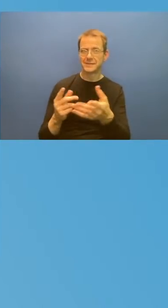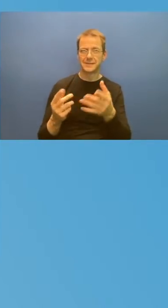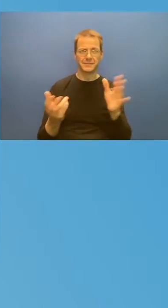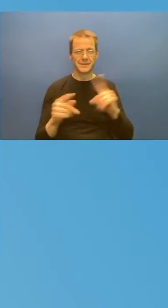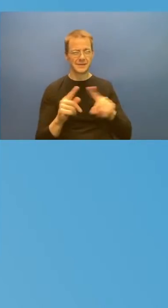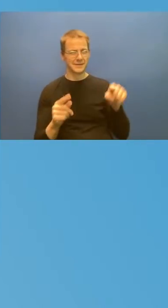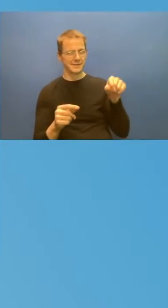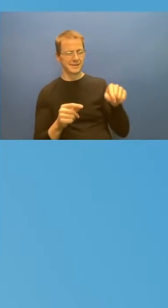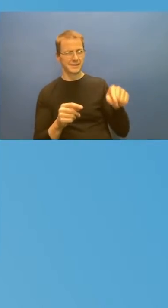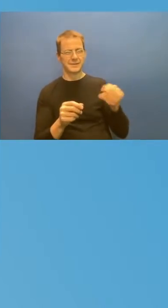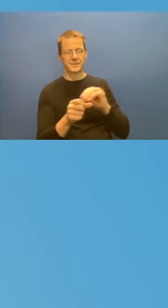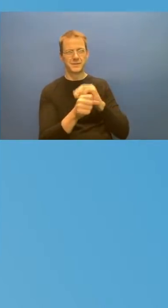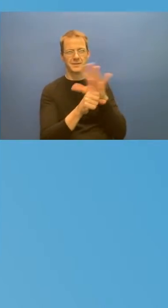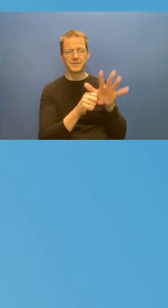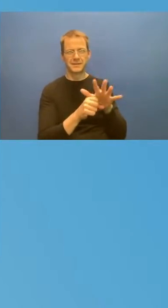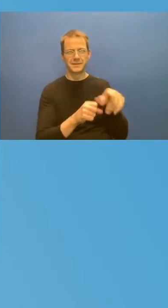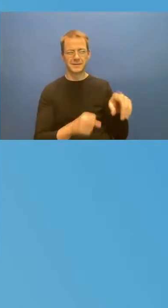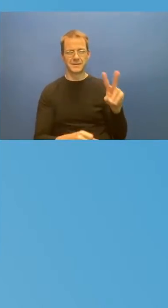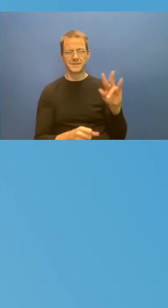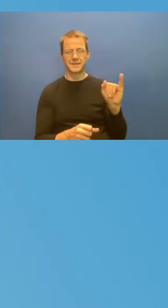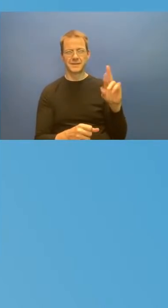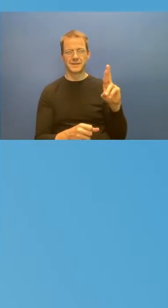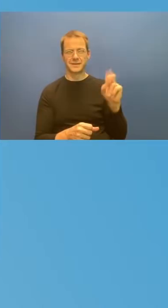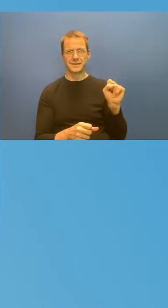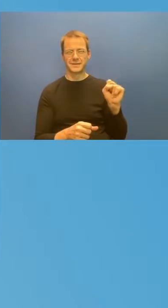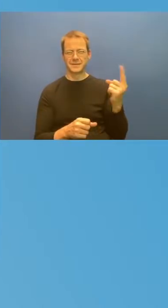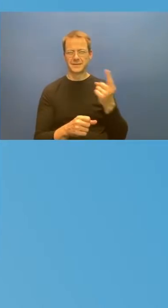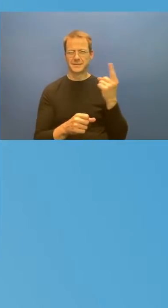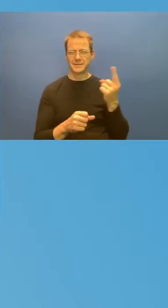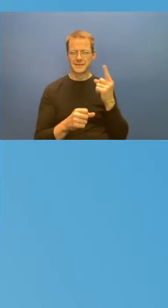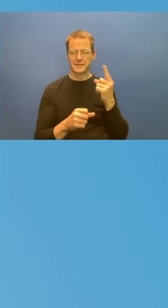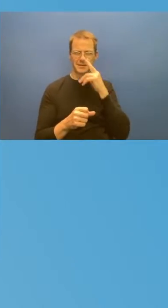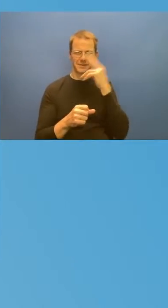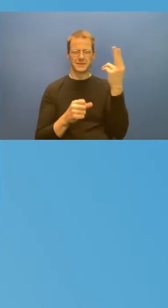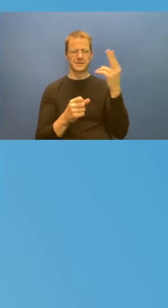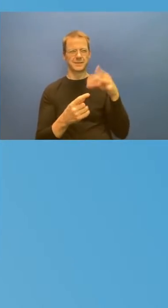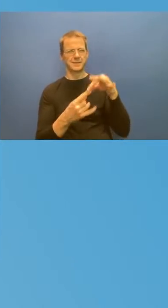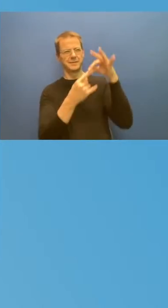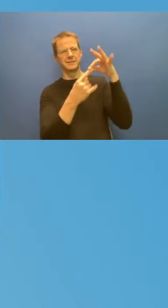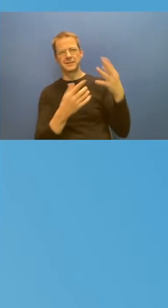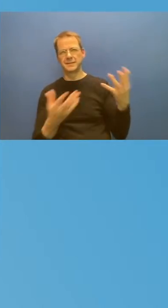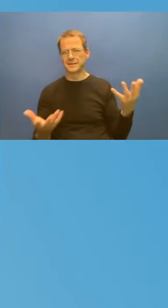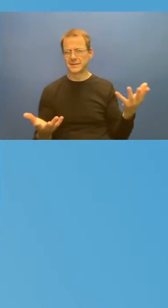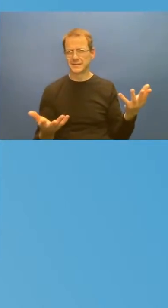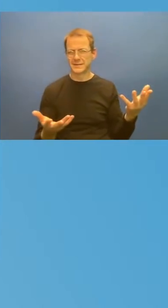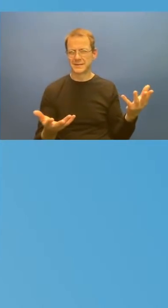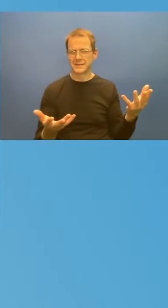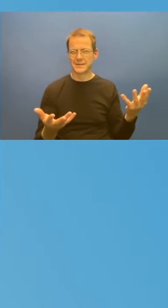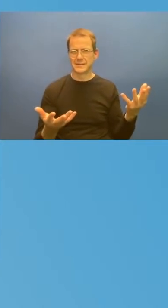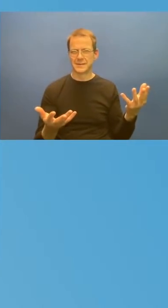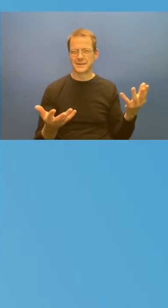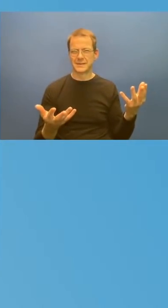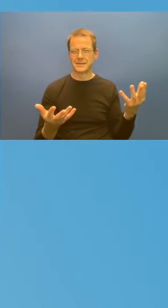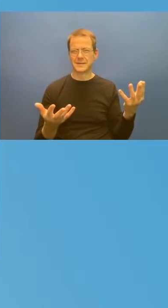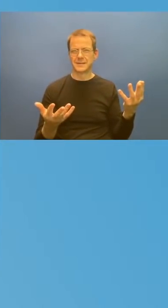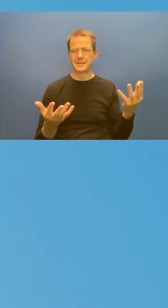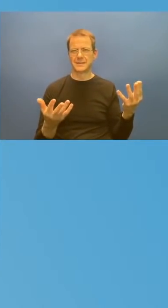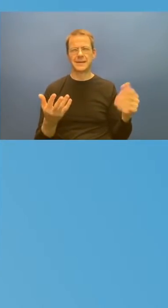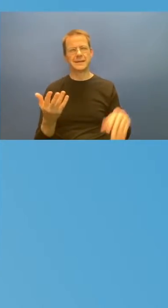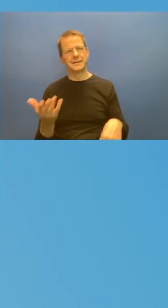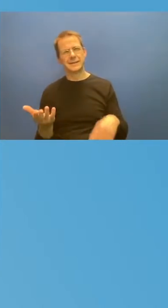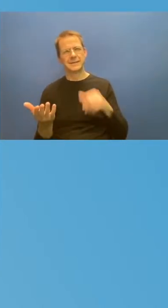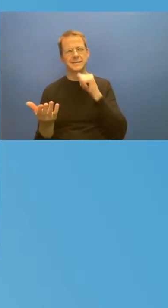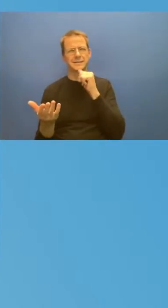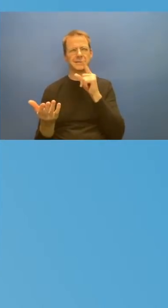unique. Certainly we're seeing broad spread globally right now, which I think is one of the biggest aspects of this, right? So certainly